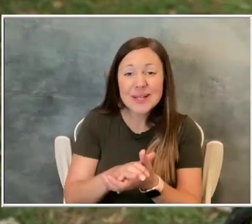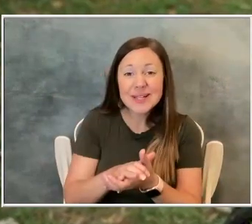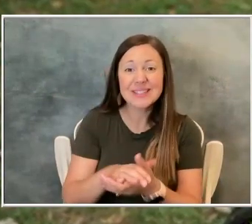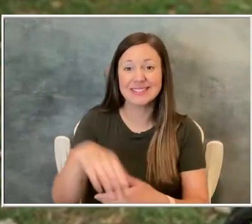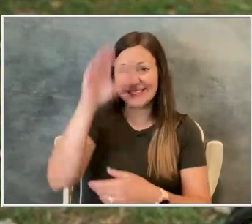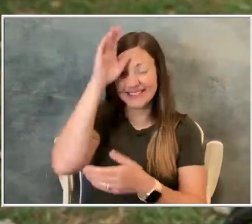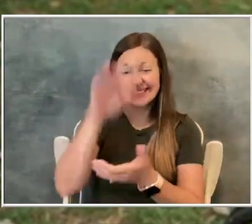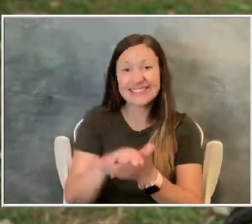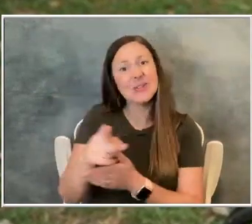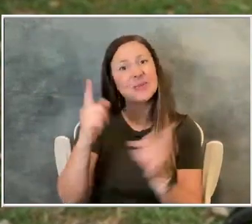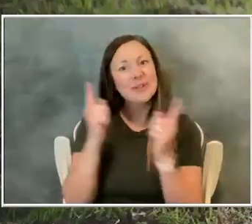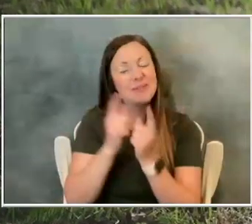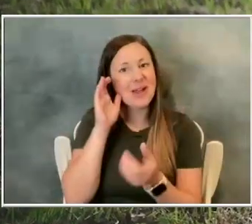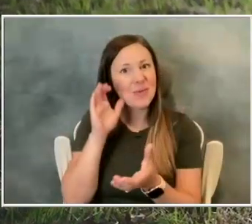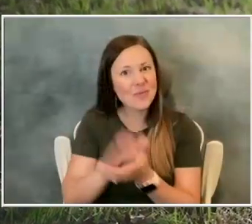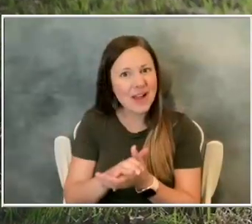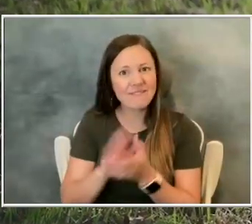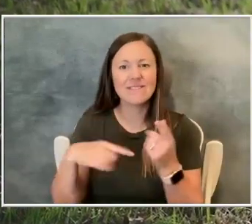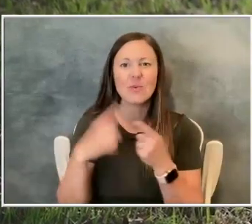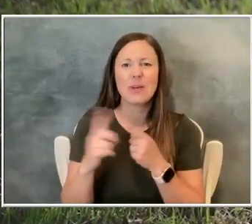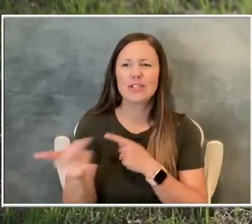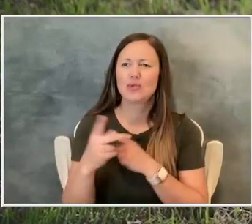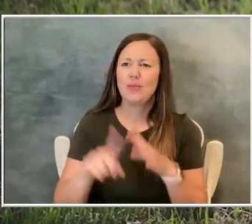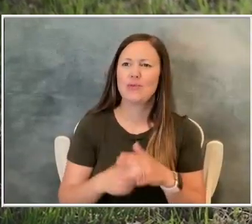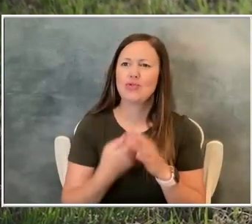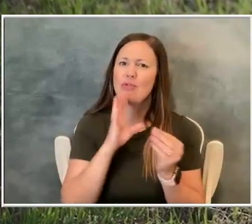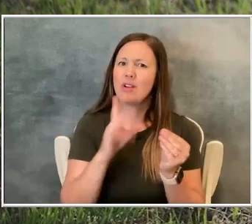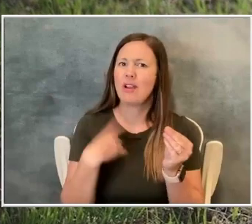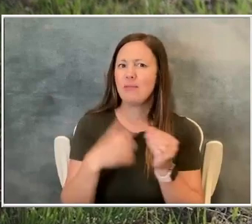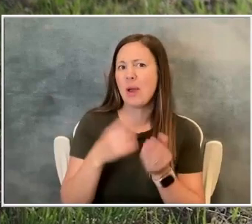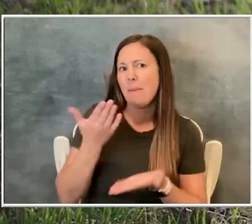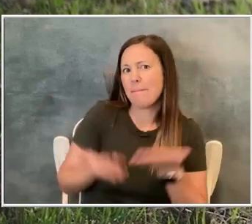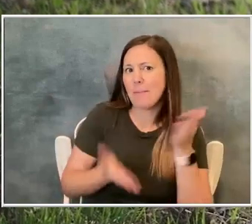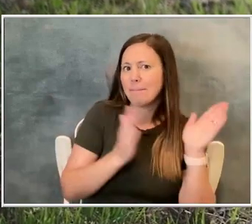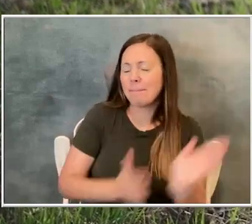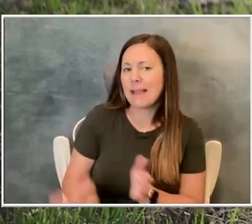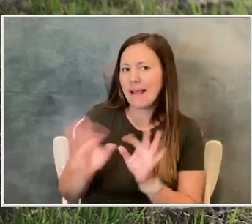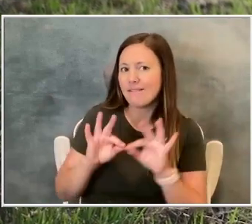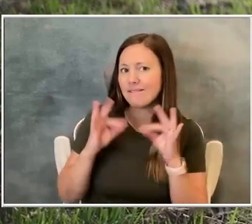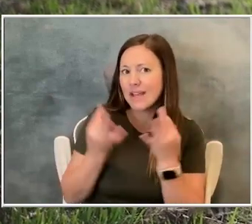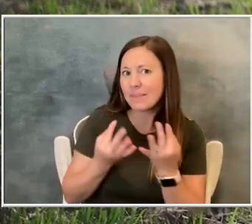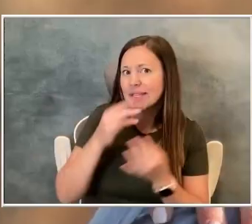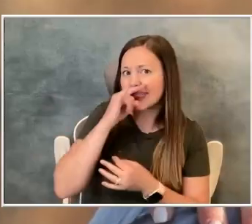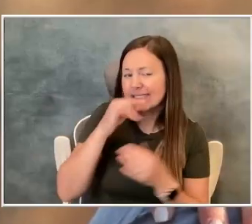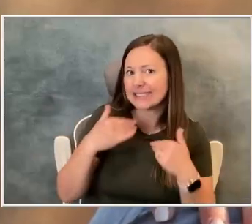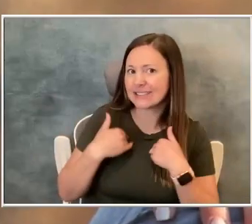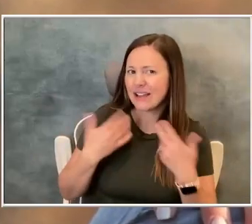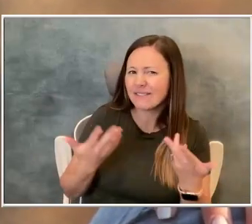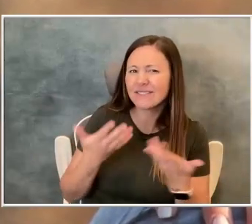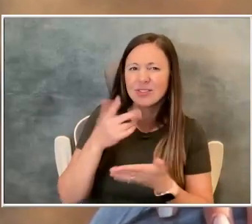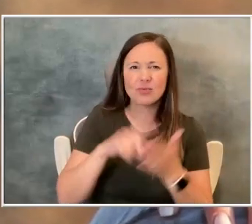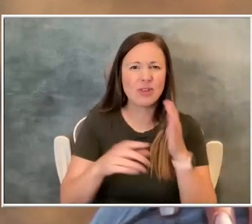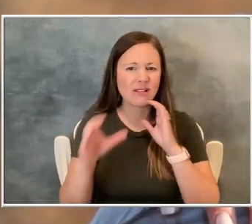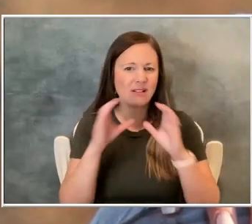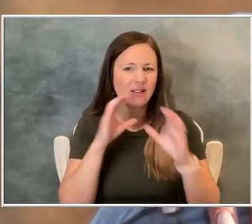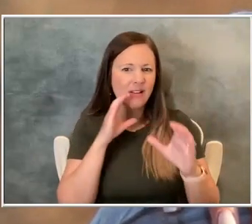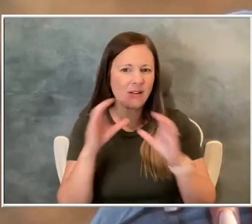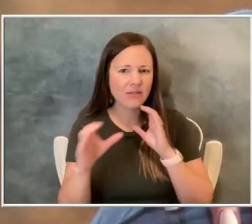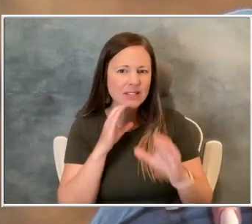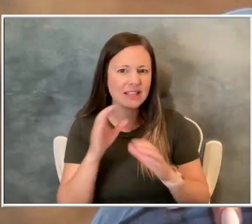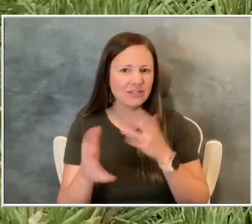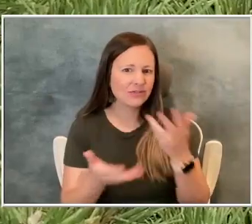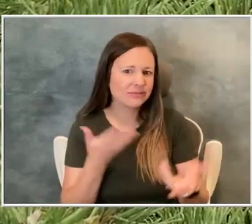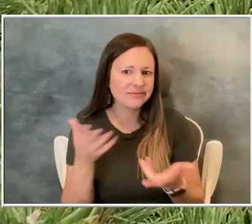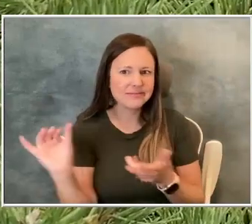did you start talking about the idea of planning a family? What were those conversations like, knowing